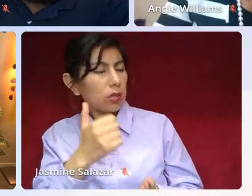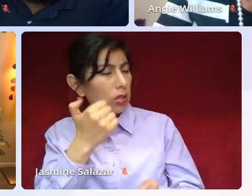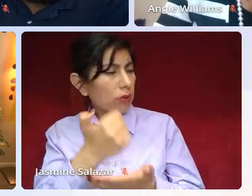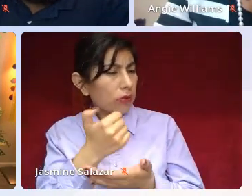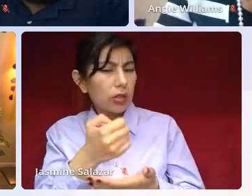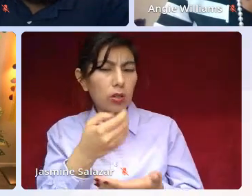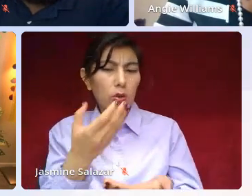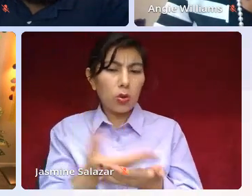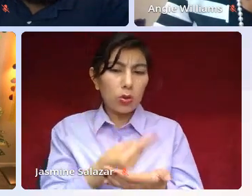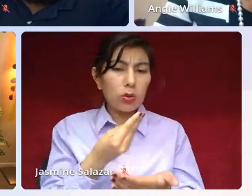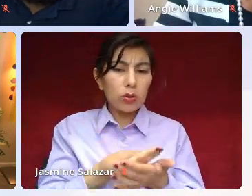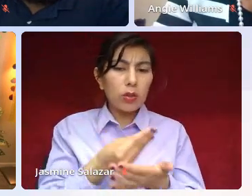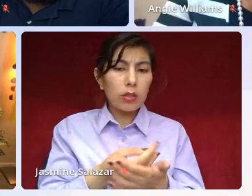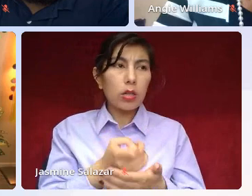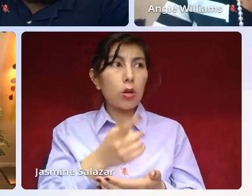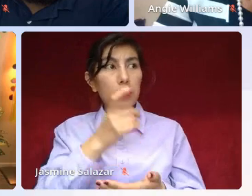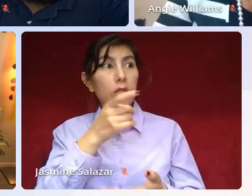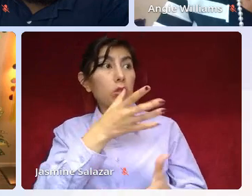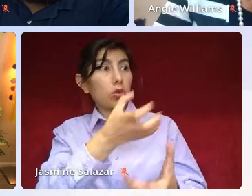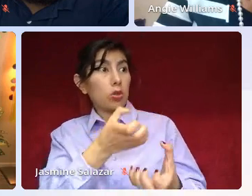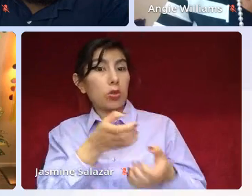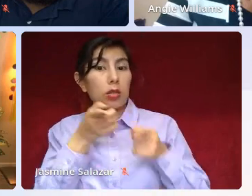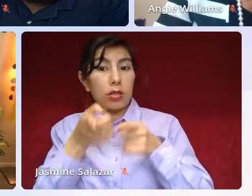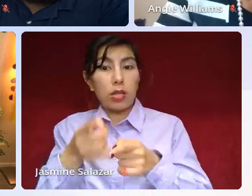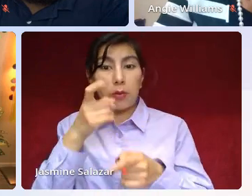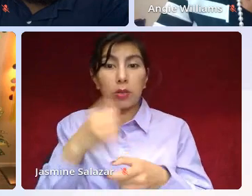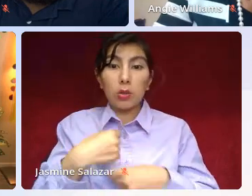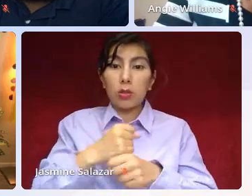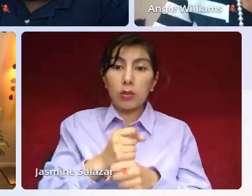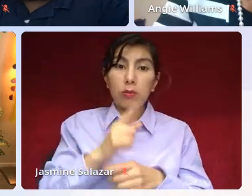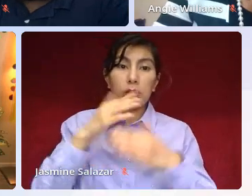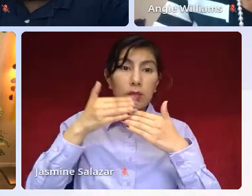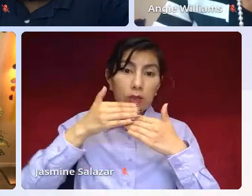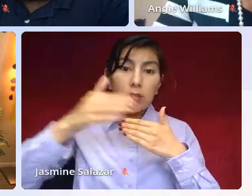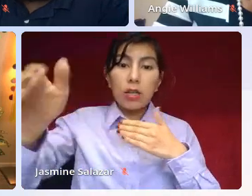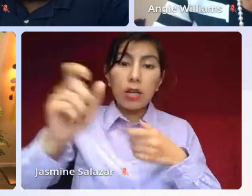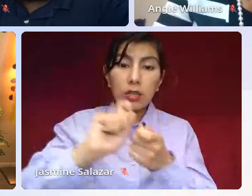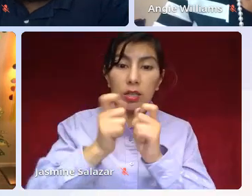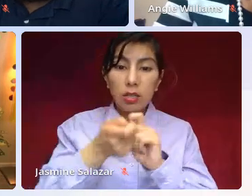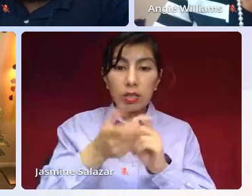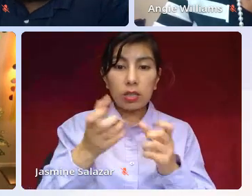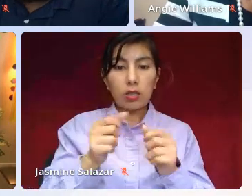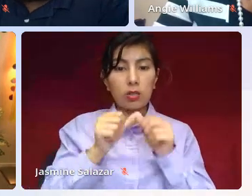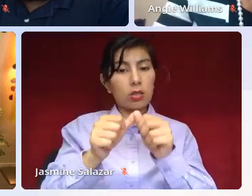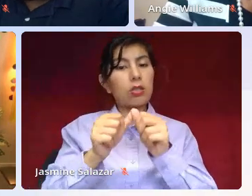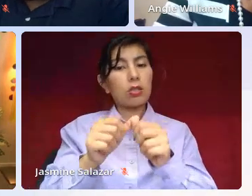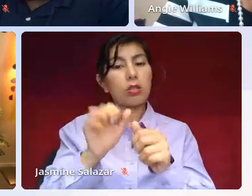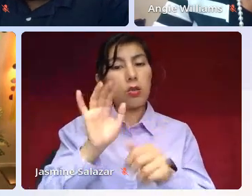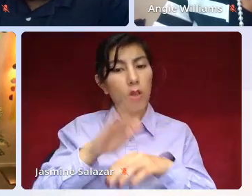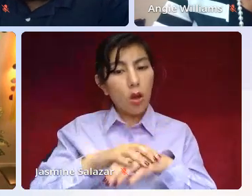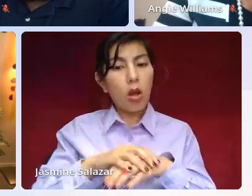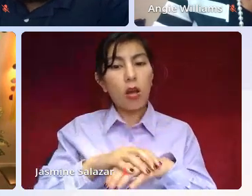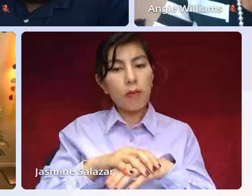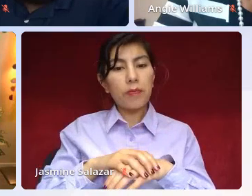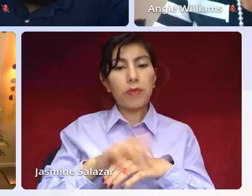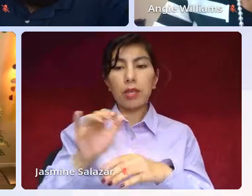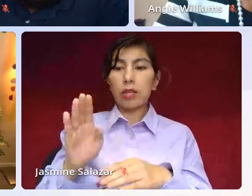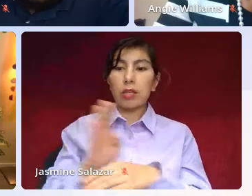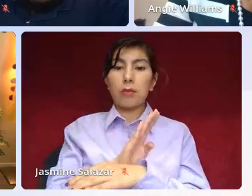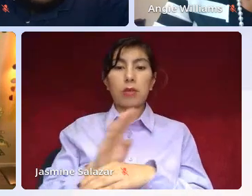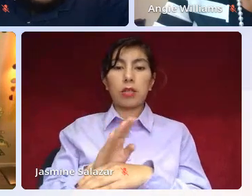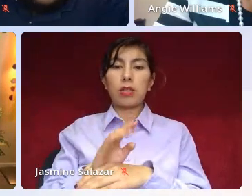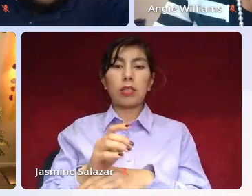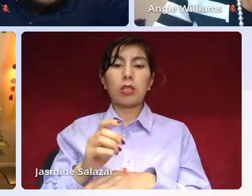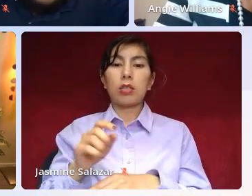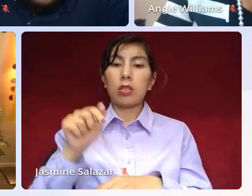but you're there because you want to make a lasting change, and that you continue on, and that this is just the beginning of the